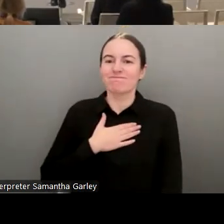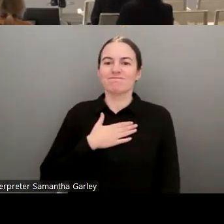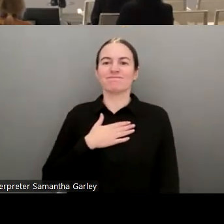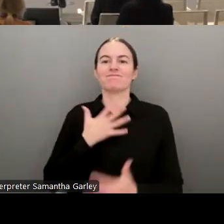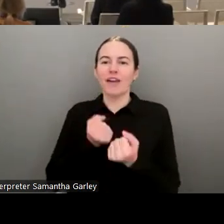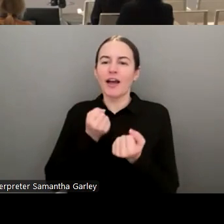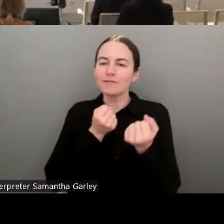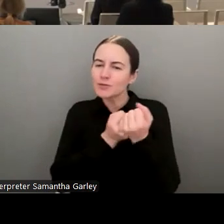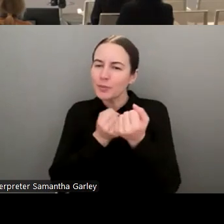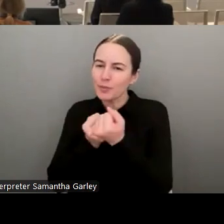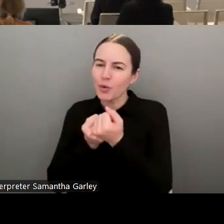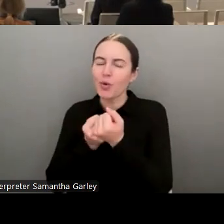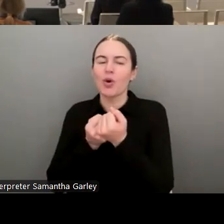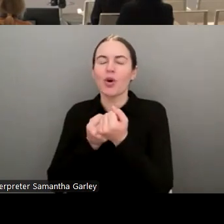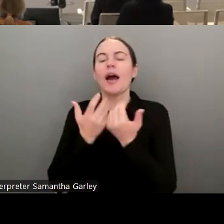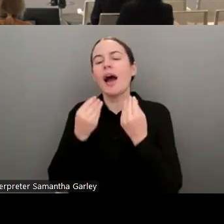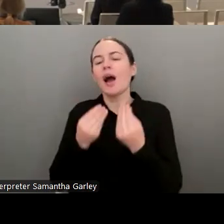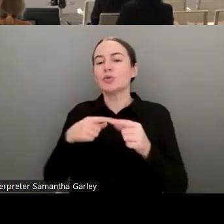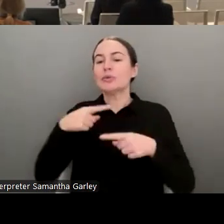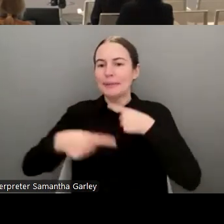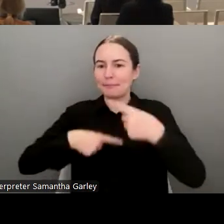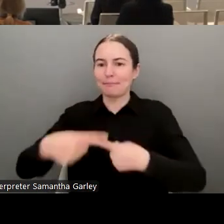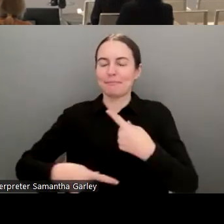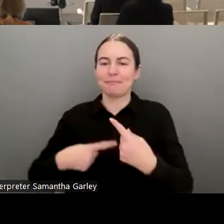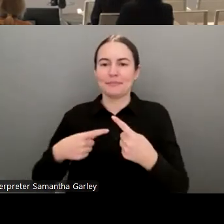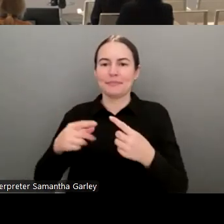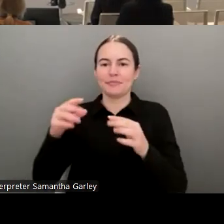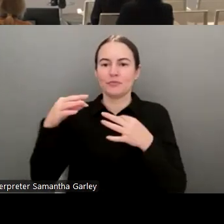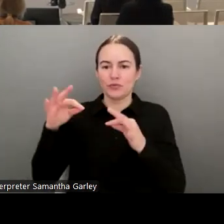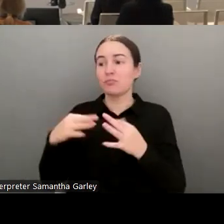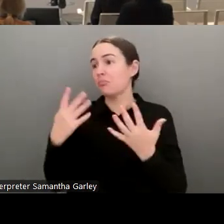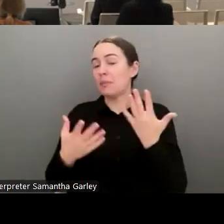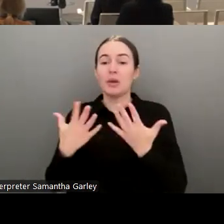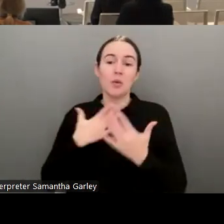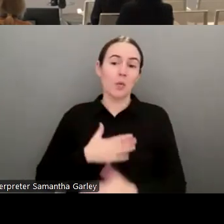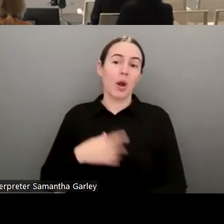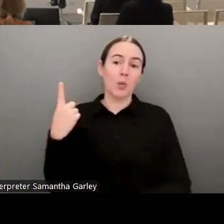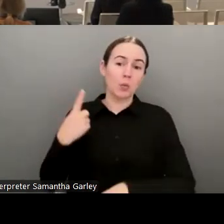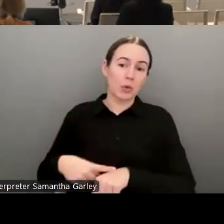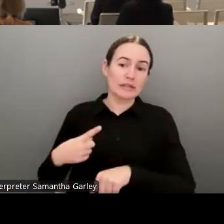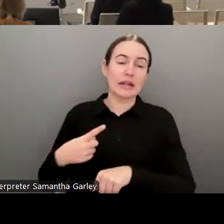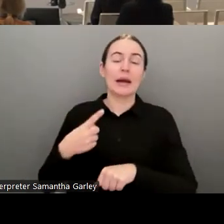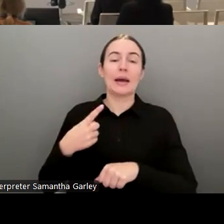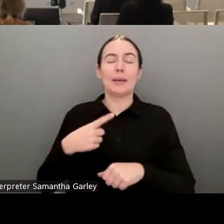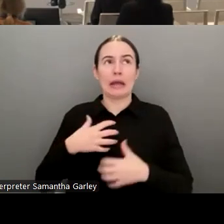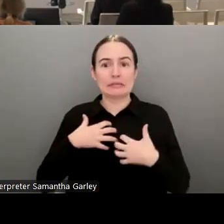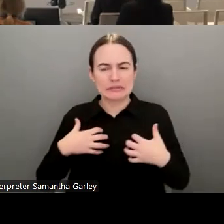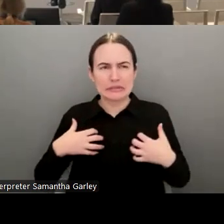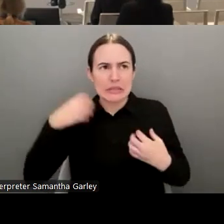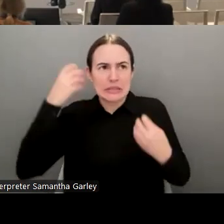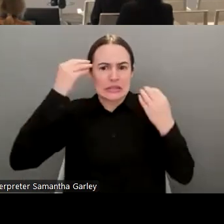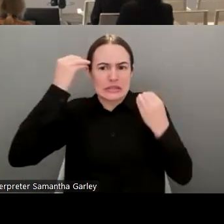supporting your certification. So basically you have the opportunity to do it only once, stress once, sit your exam once, and then within